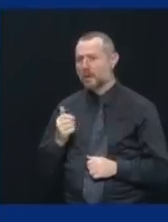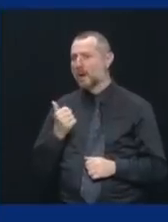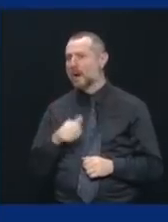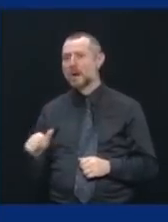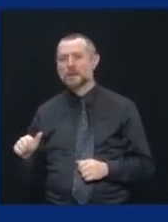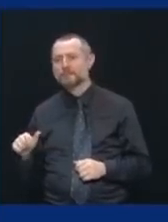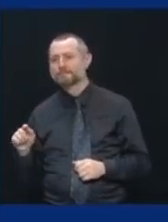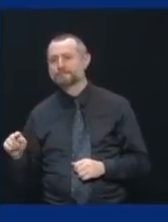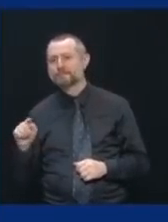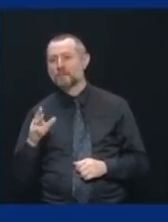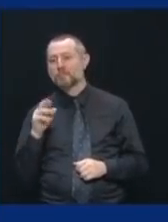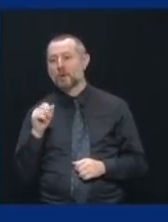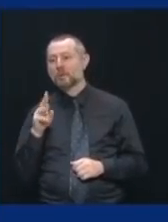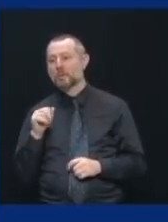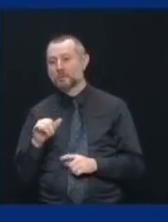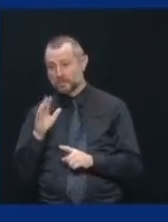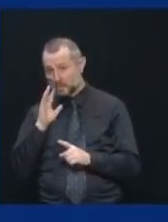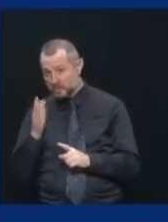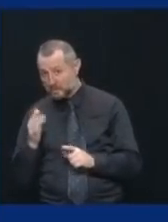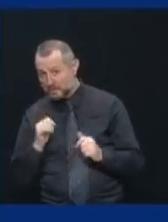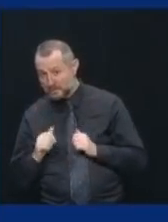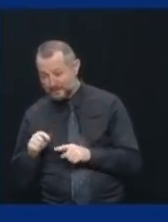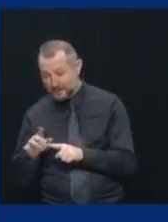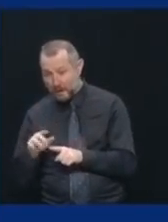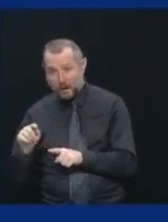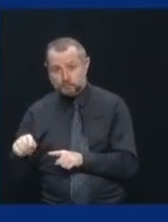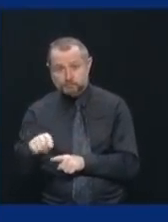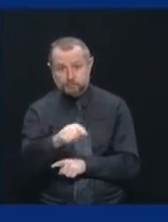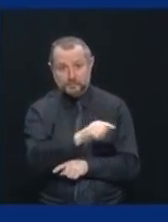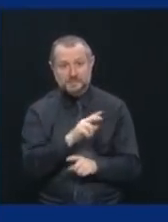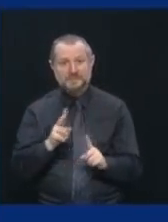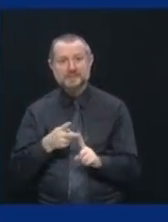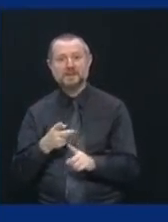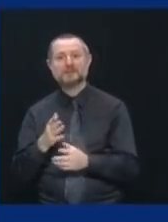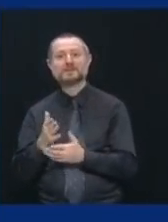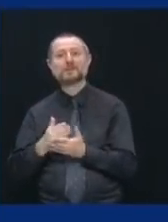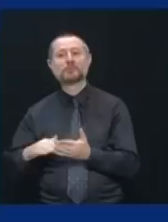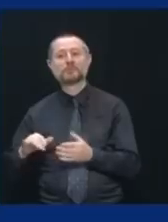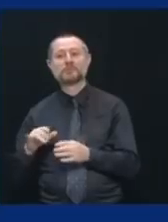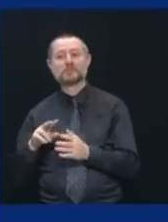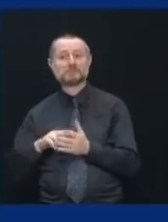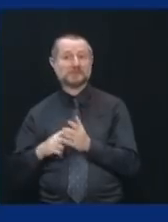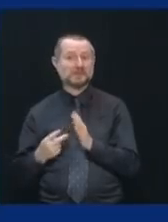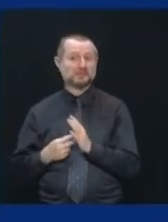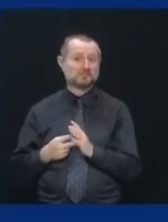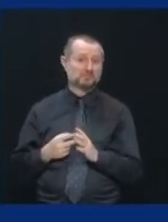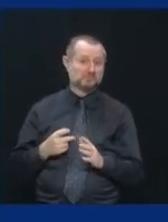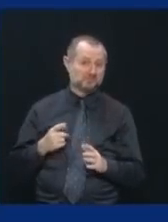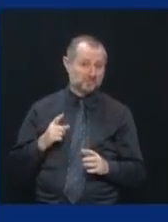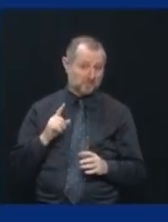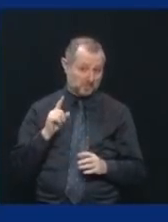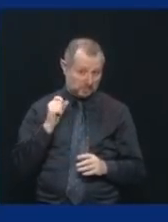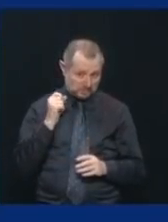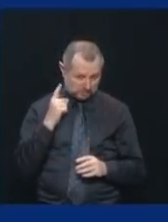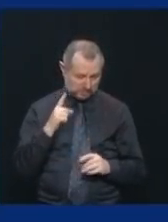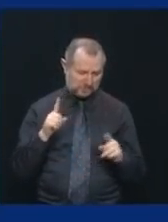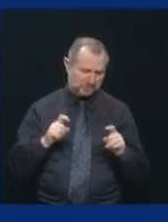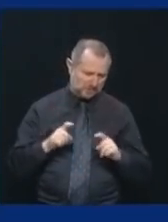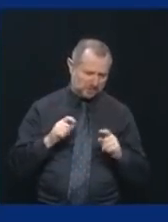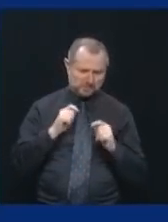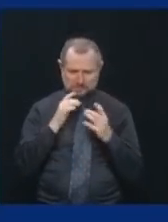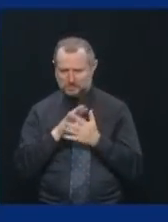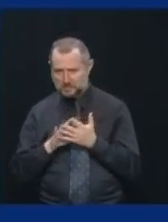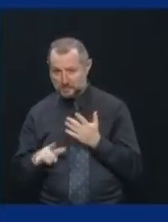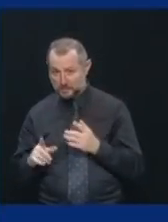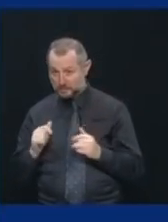of Broadway theaters be considered in the second phase so that you can, with testing, get some of those theaters open as